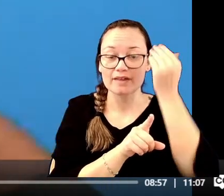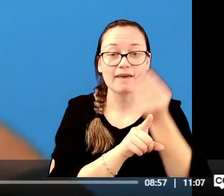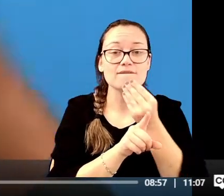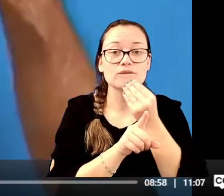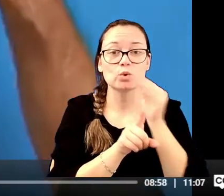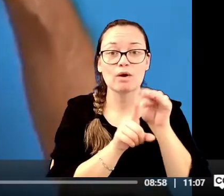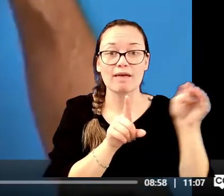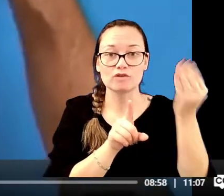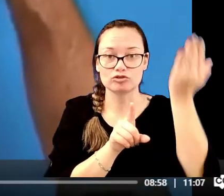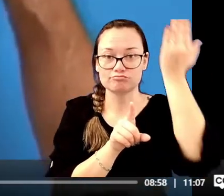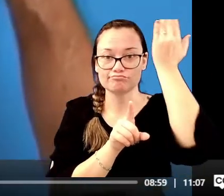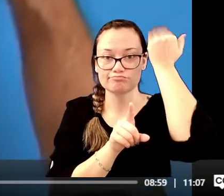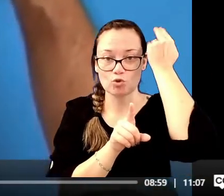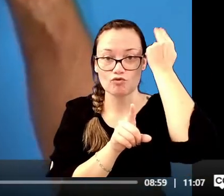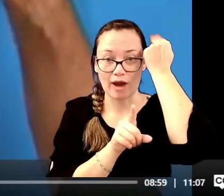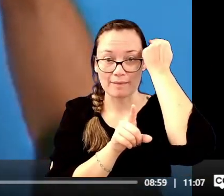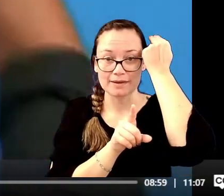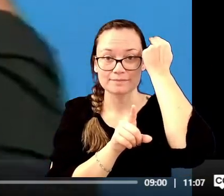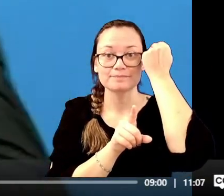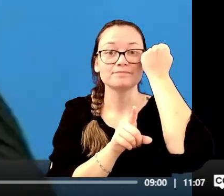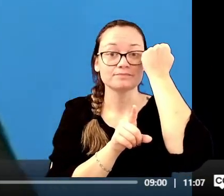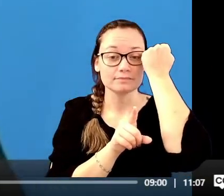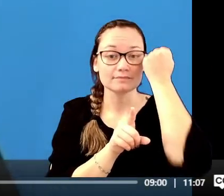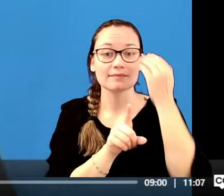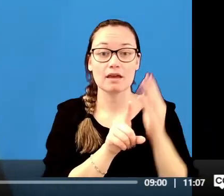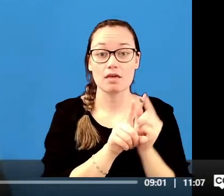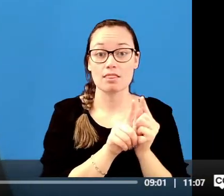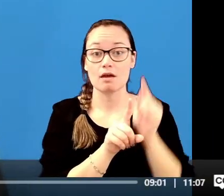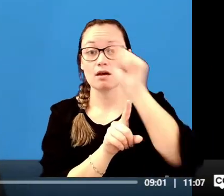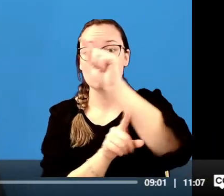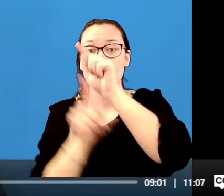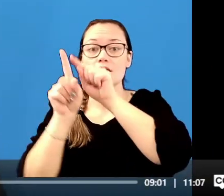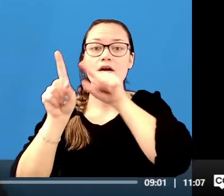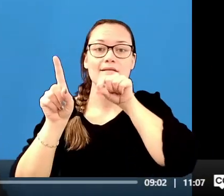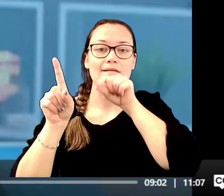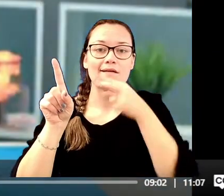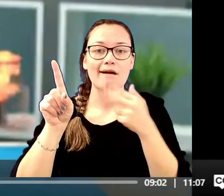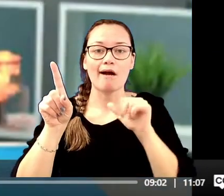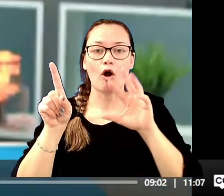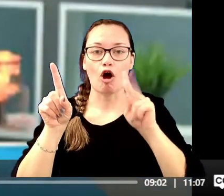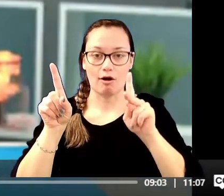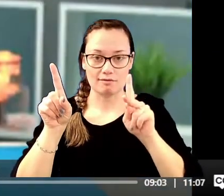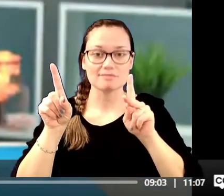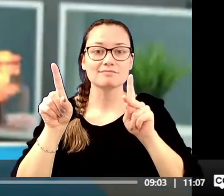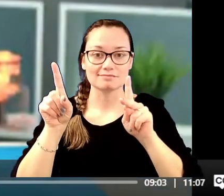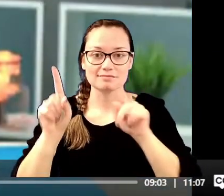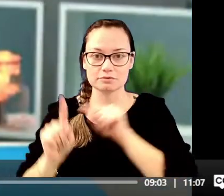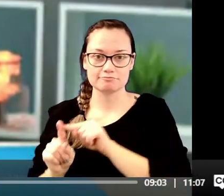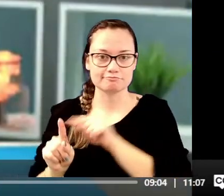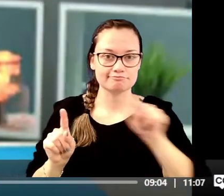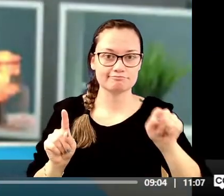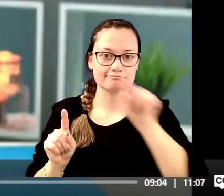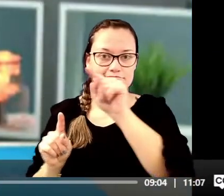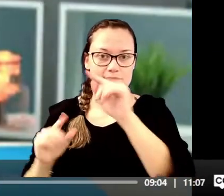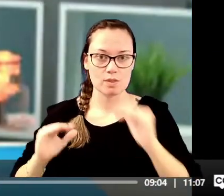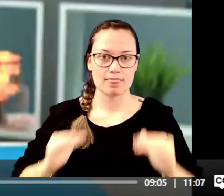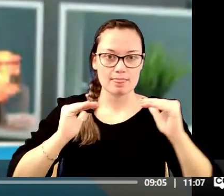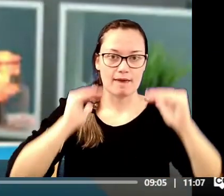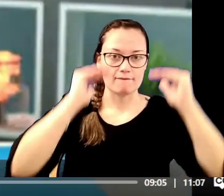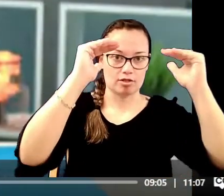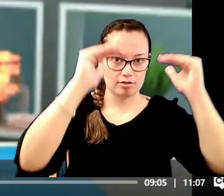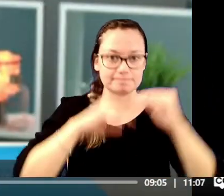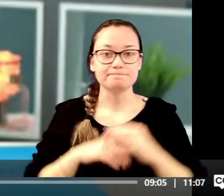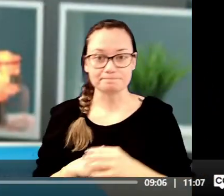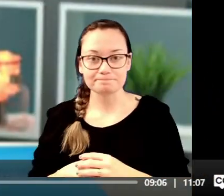feeding level. So that would be the rabbit, and then the next trophic level up would be the hawk, right? Each time we're moving from one stage